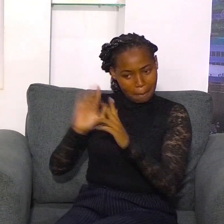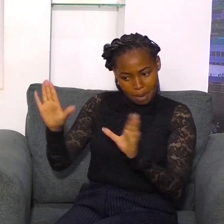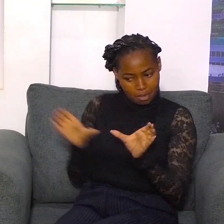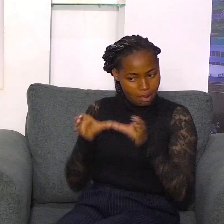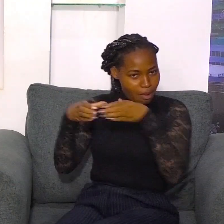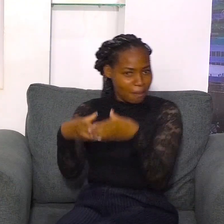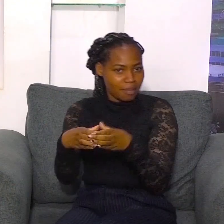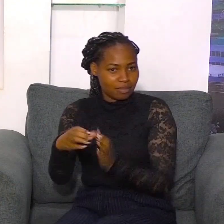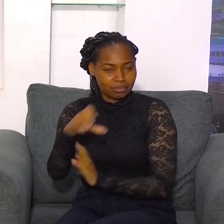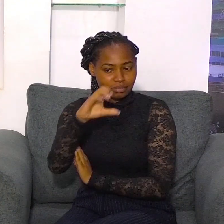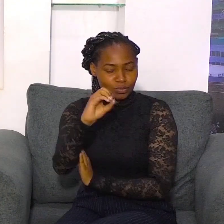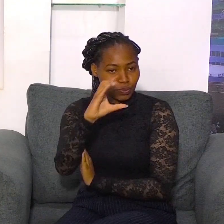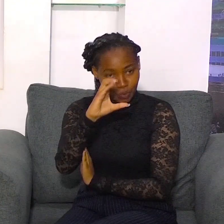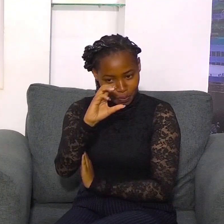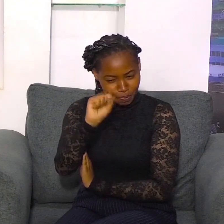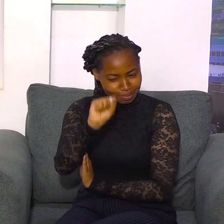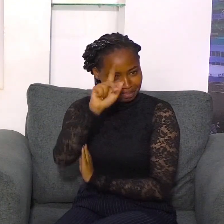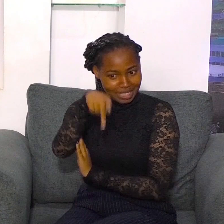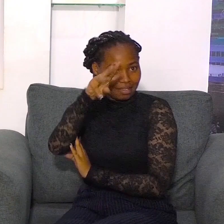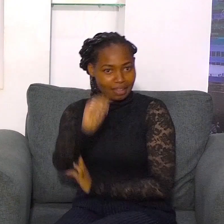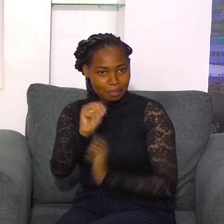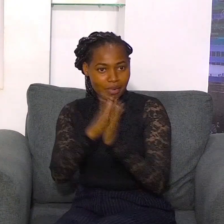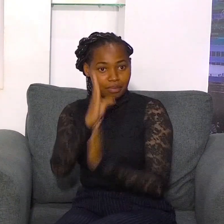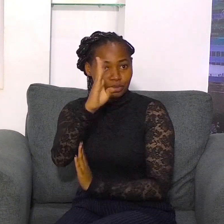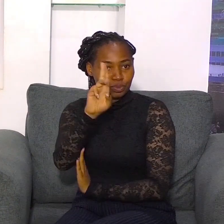So how did you start your company?